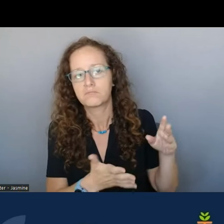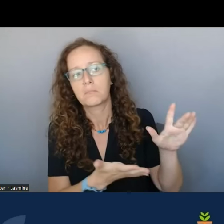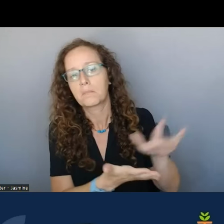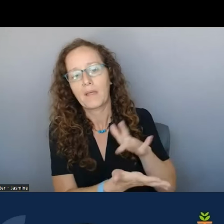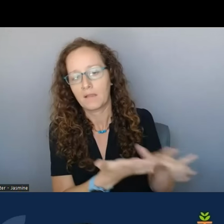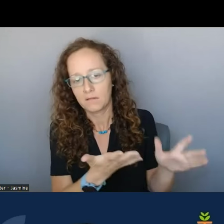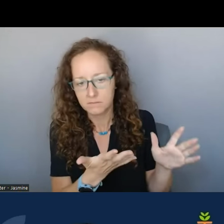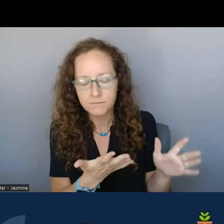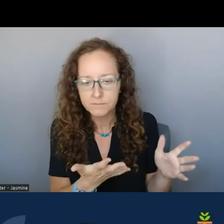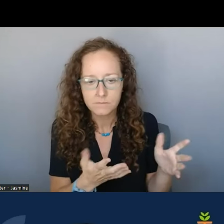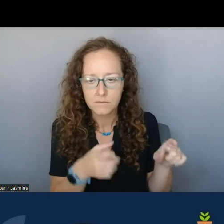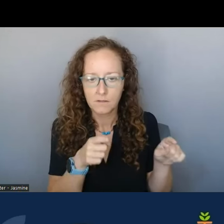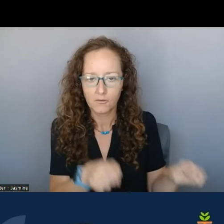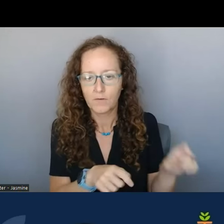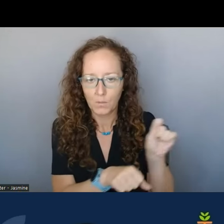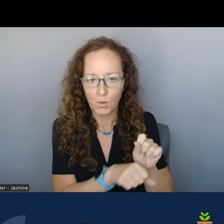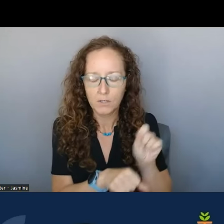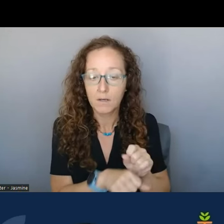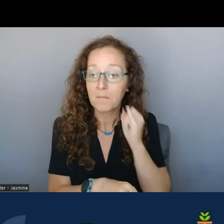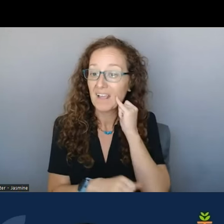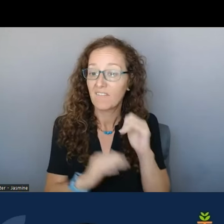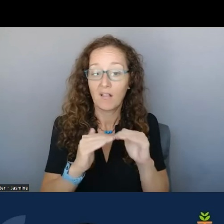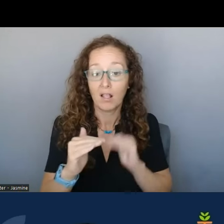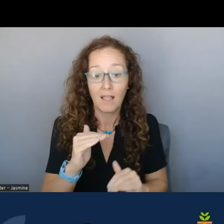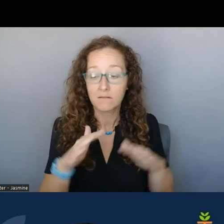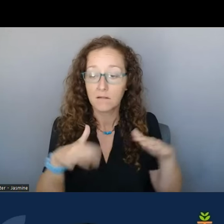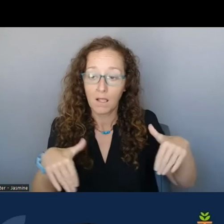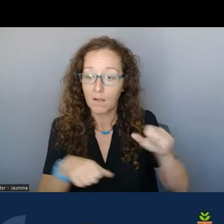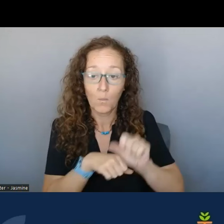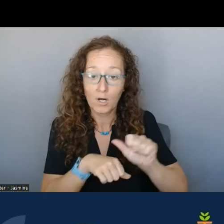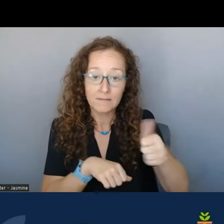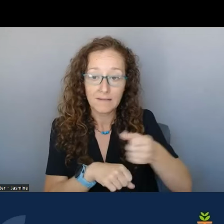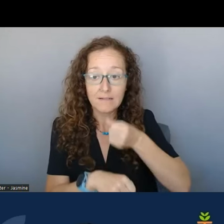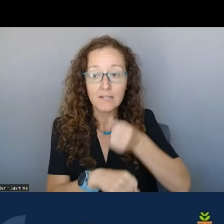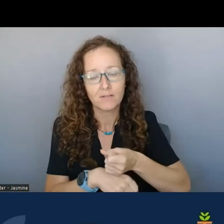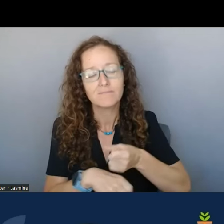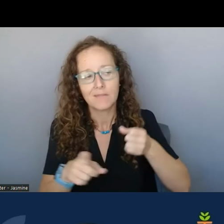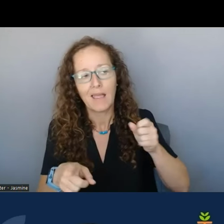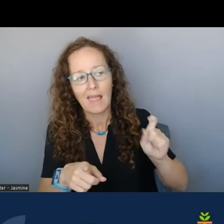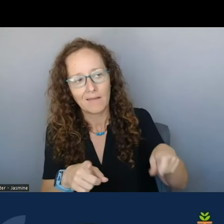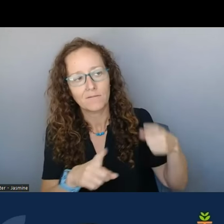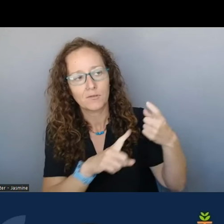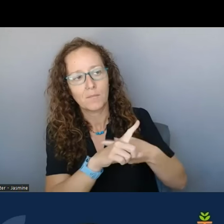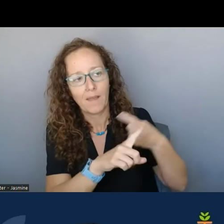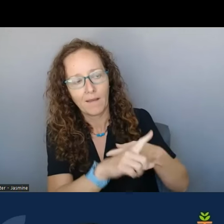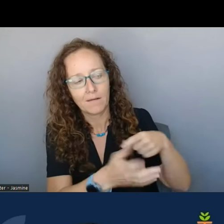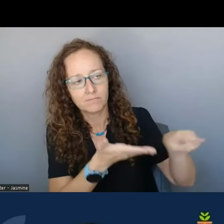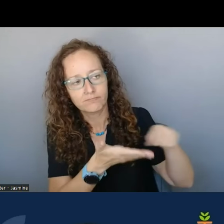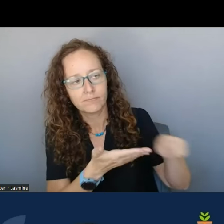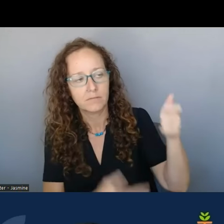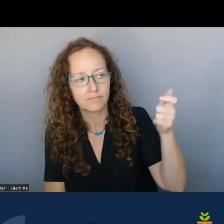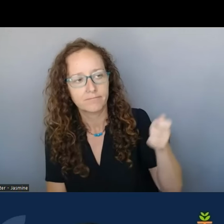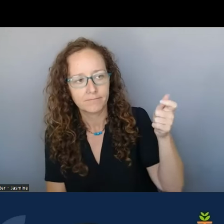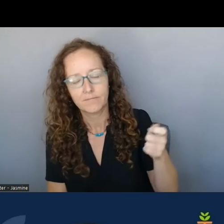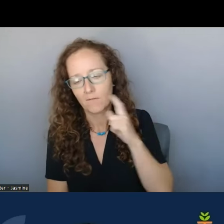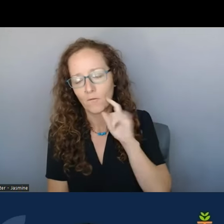spouse haven't worked those 10 years, then you would have a monthly premium. So for most people, no premium. However,